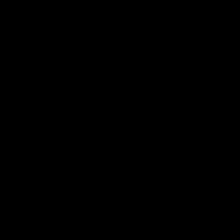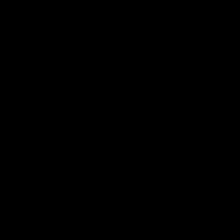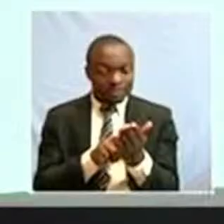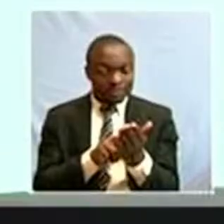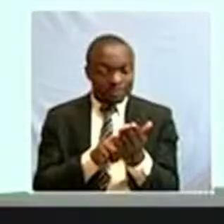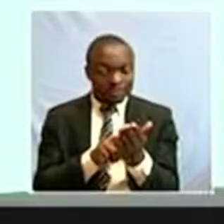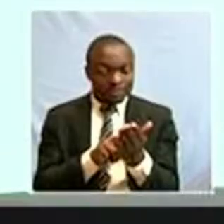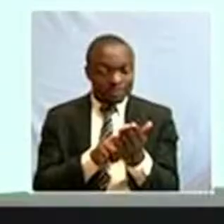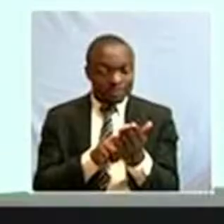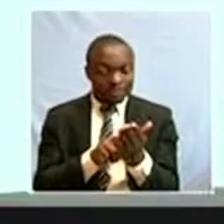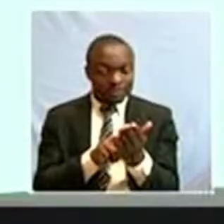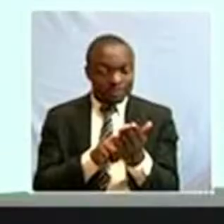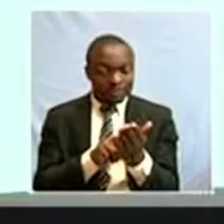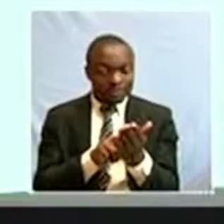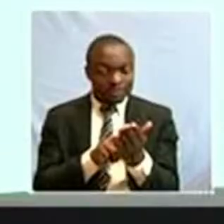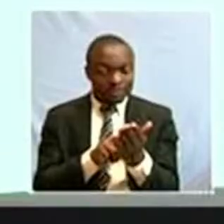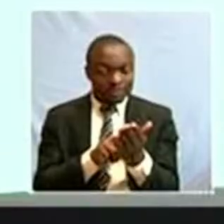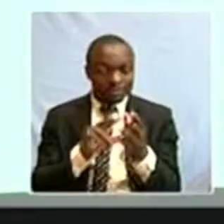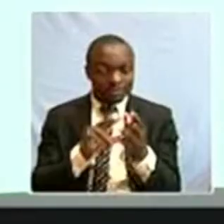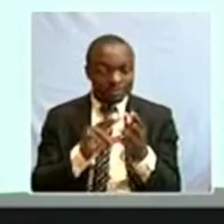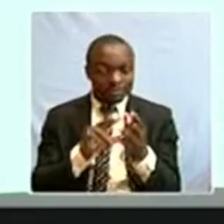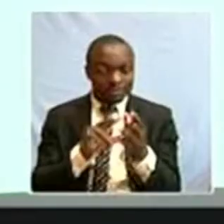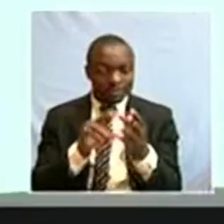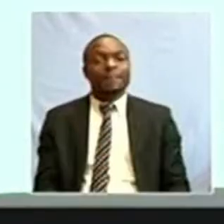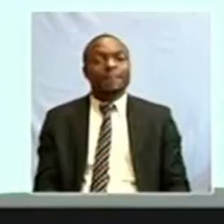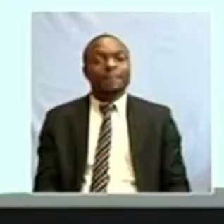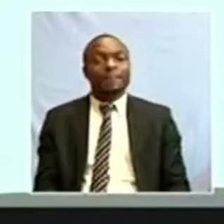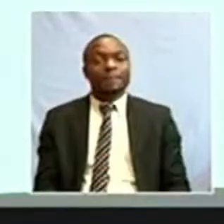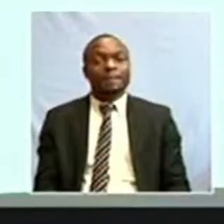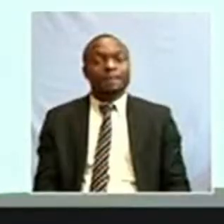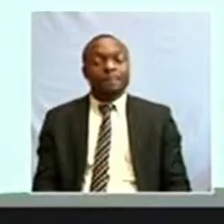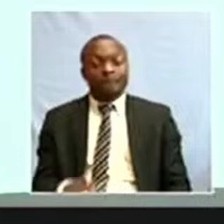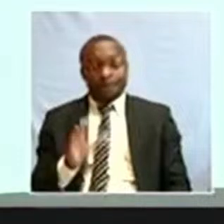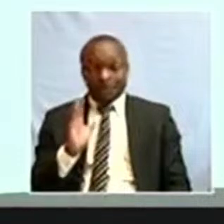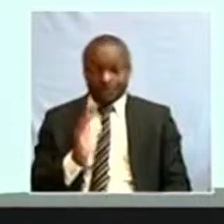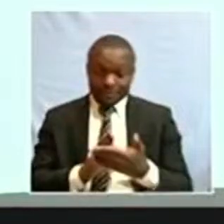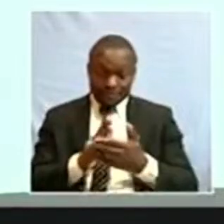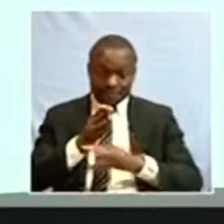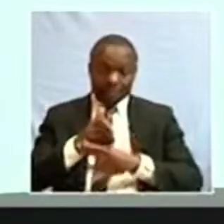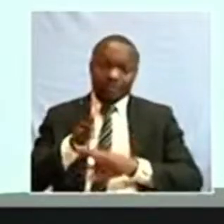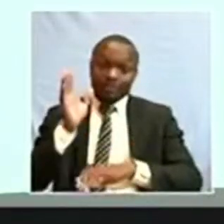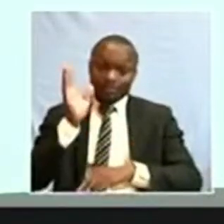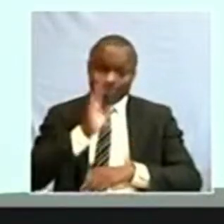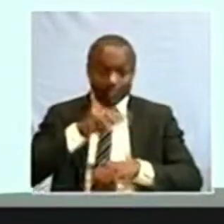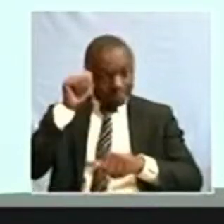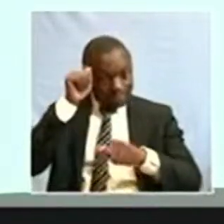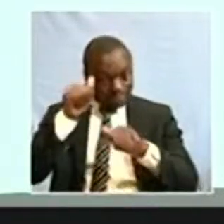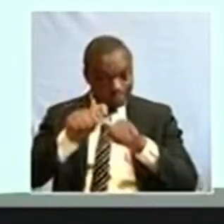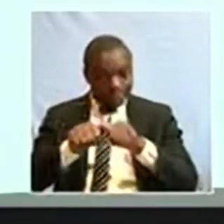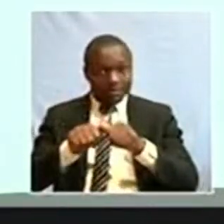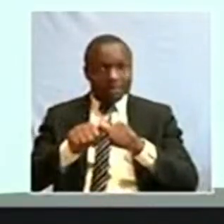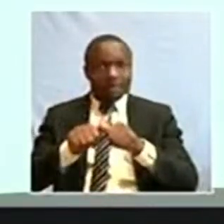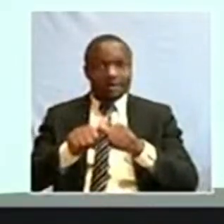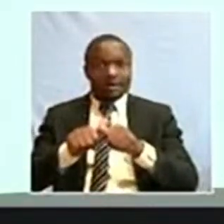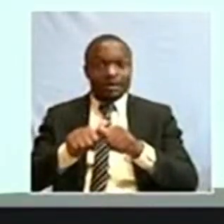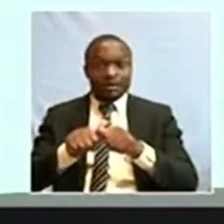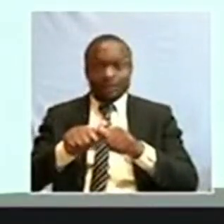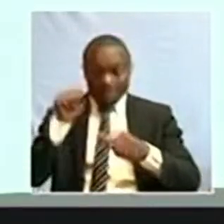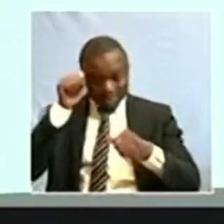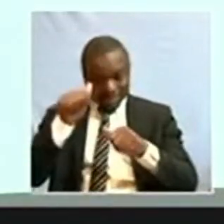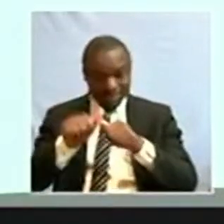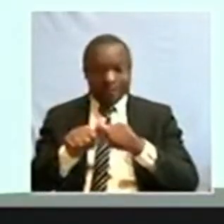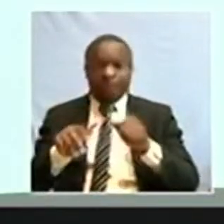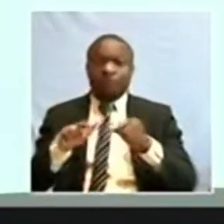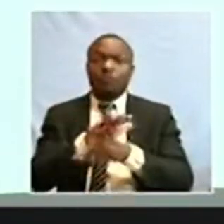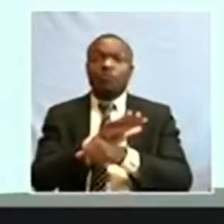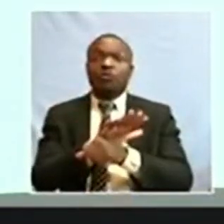That they present, and when it's agreed and passed through the full council, ours is